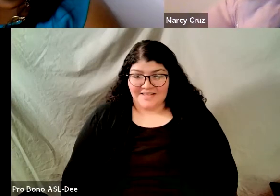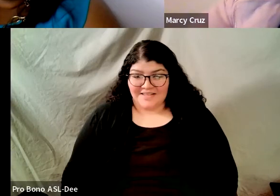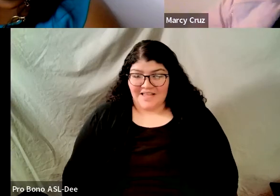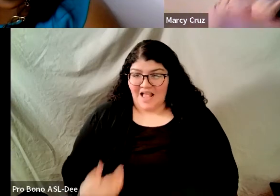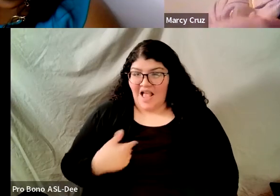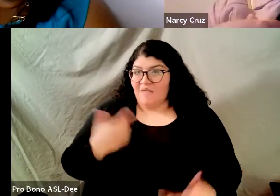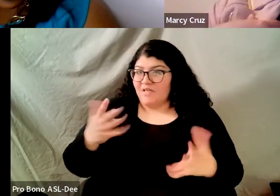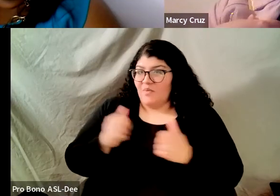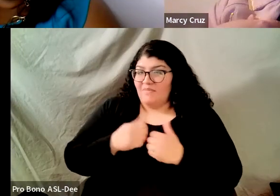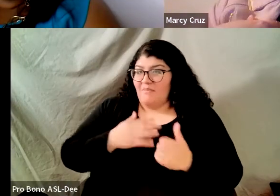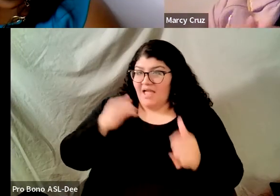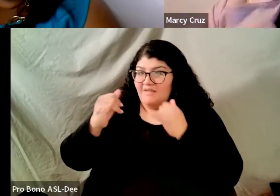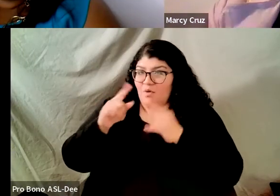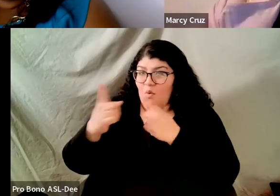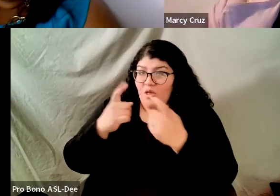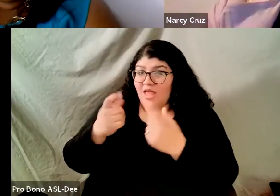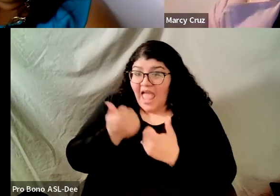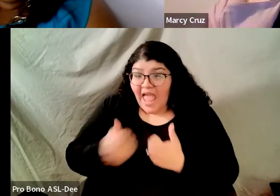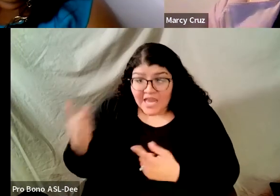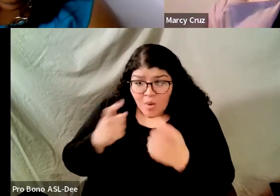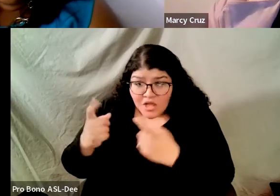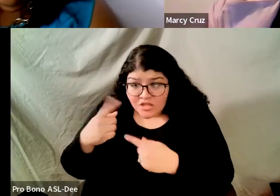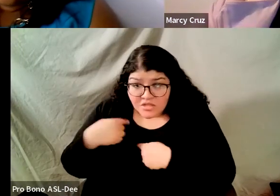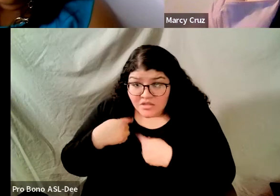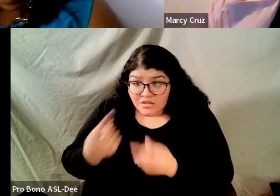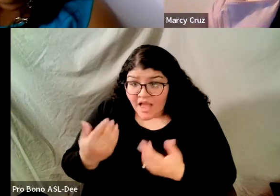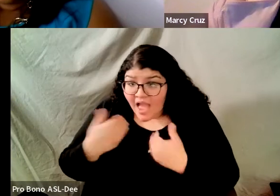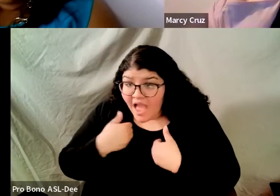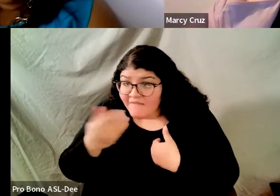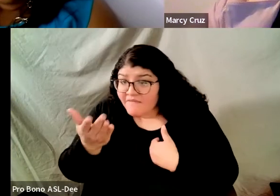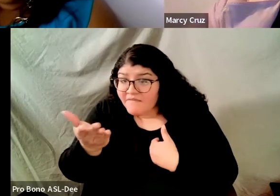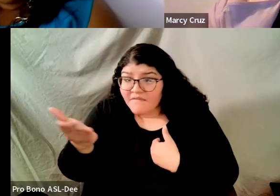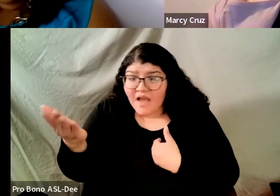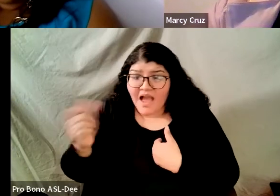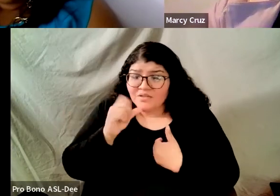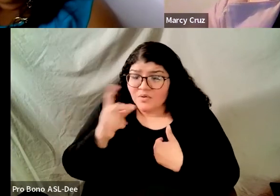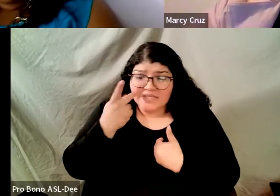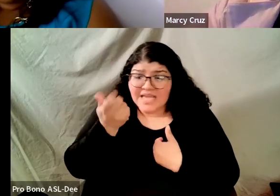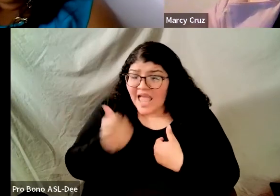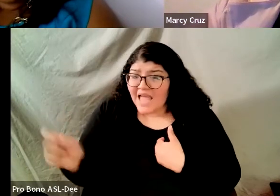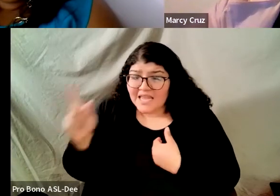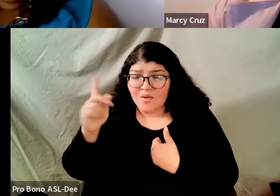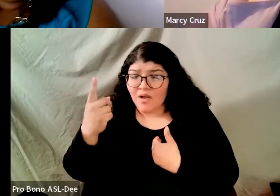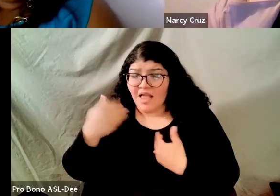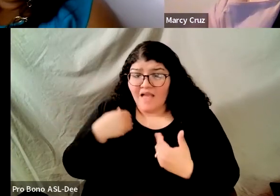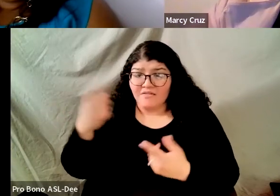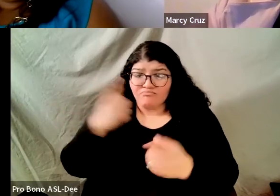Okay. Does anyone have any questions? I don't see any questions.